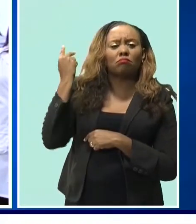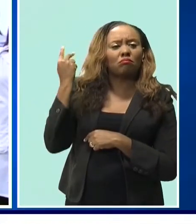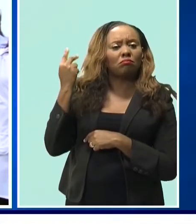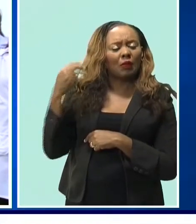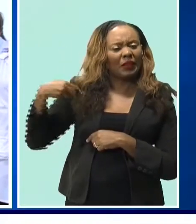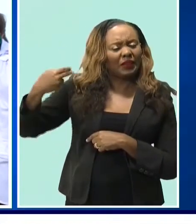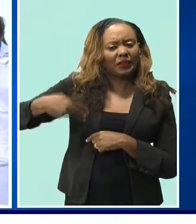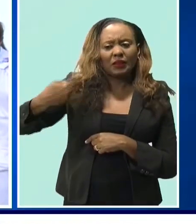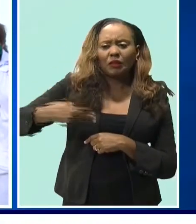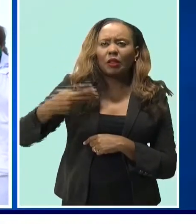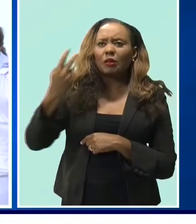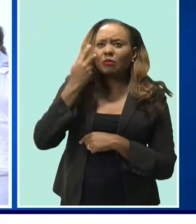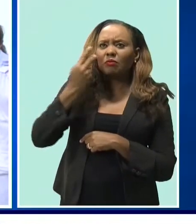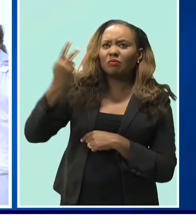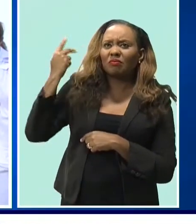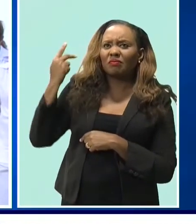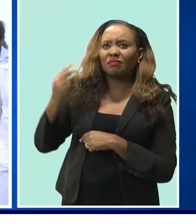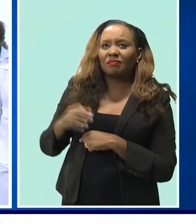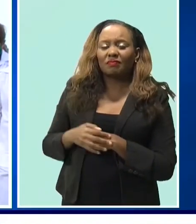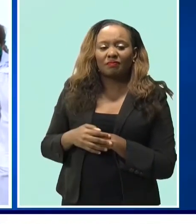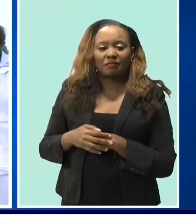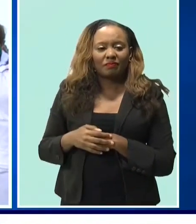is written, that